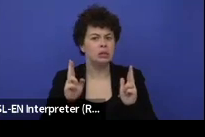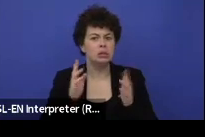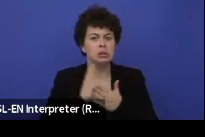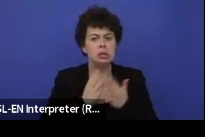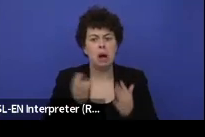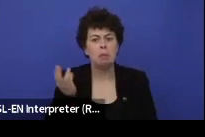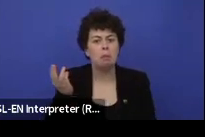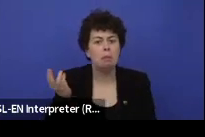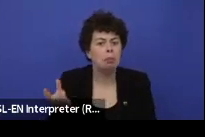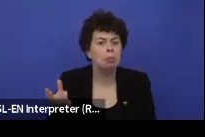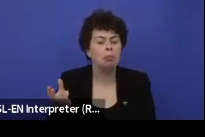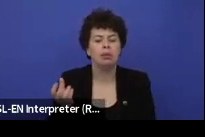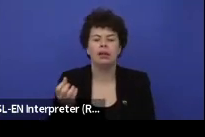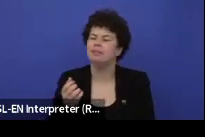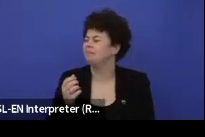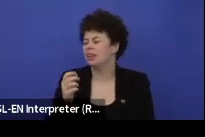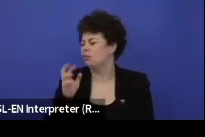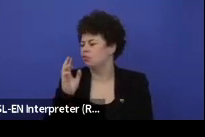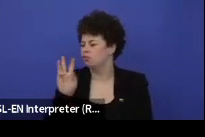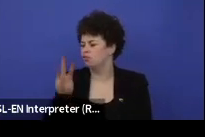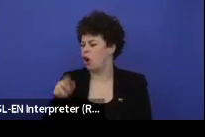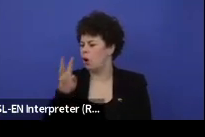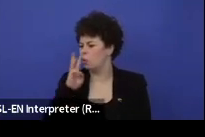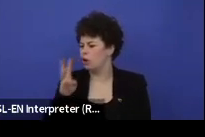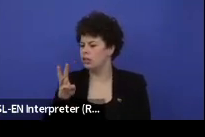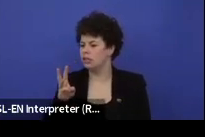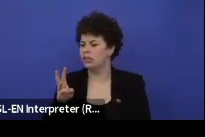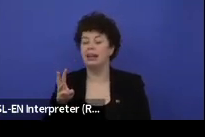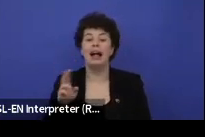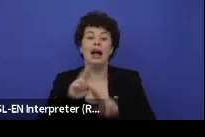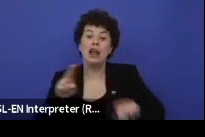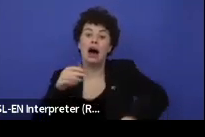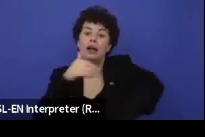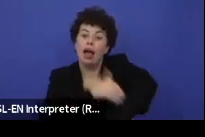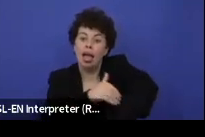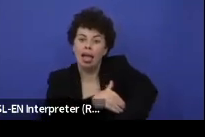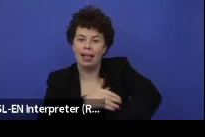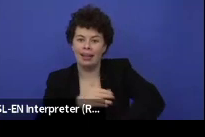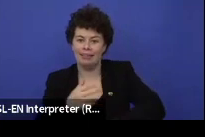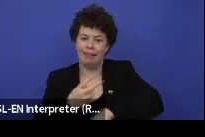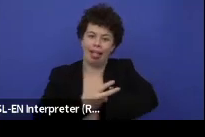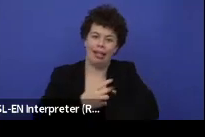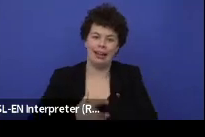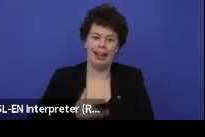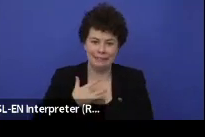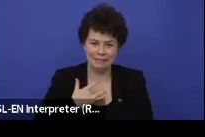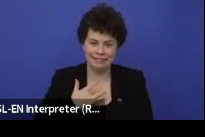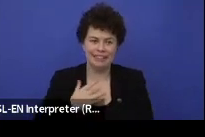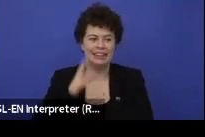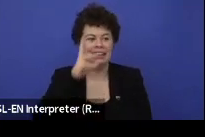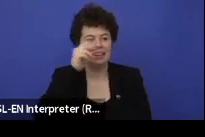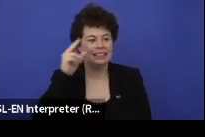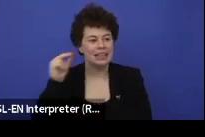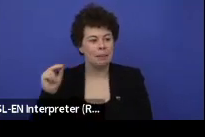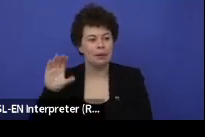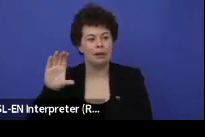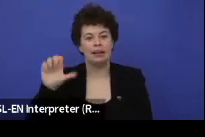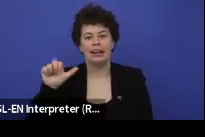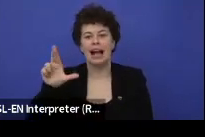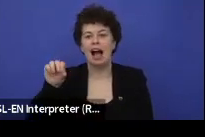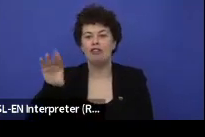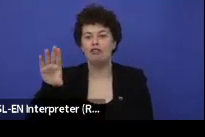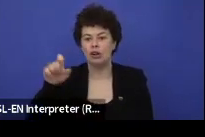you like, or not minor, that's not right to say that. They're not bothersome. So Carol, for example, she said that she would develop